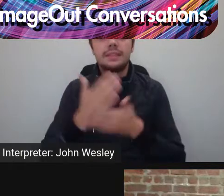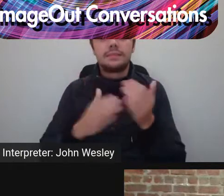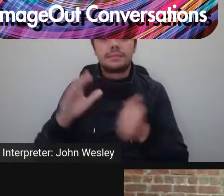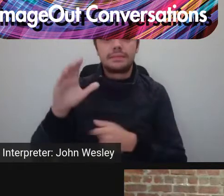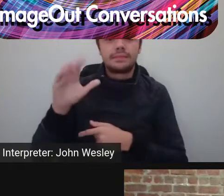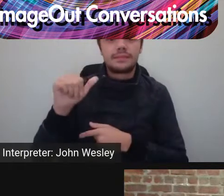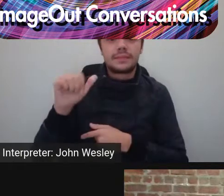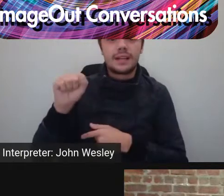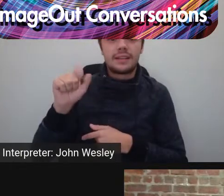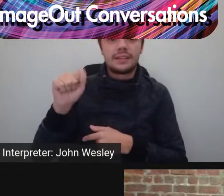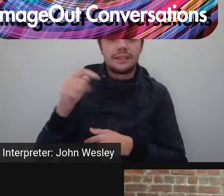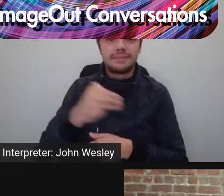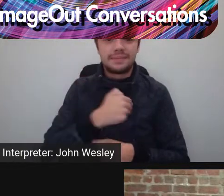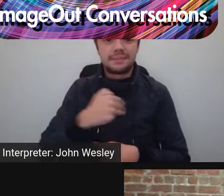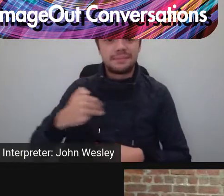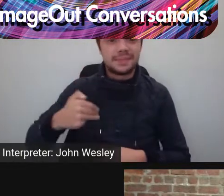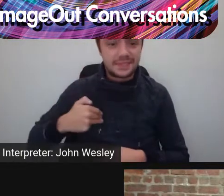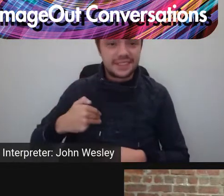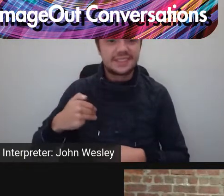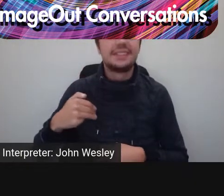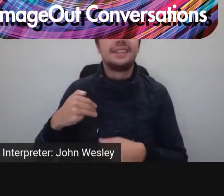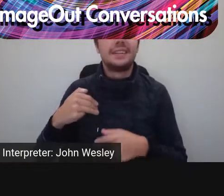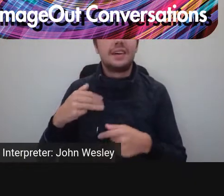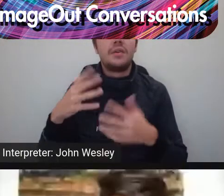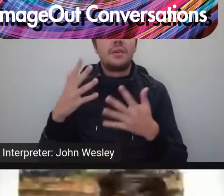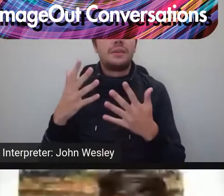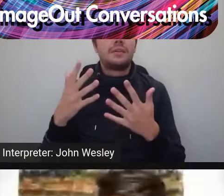let's welcome Juan Pablo Castiblanco,